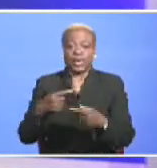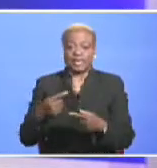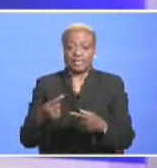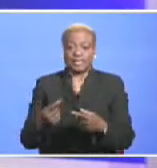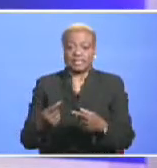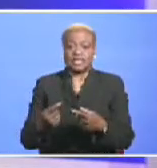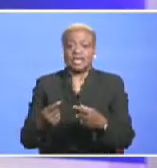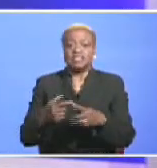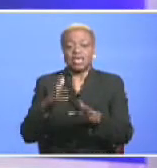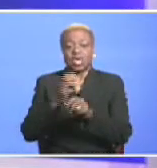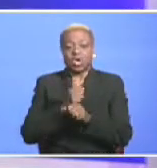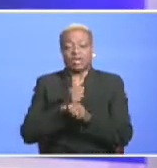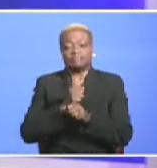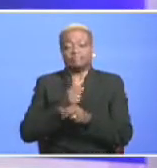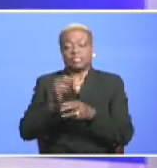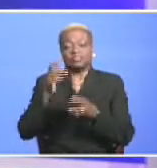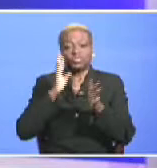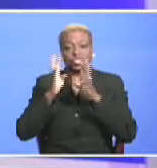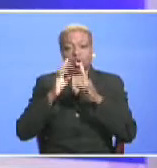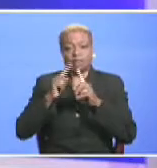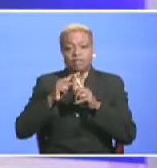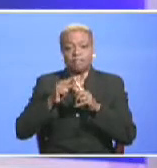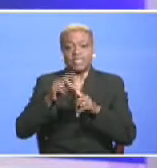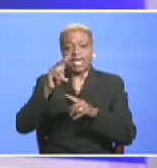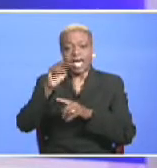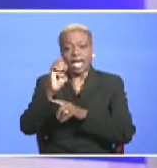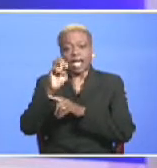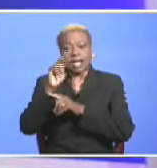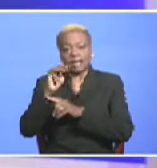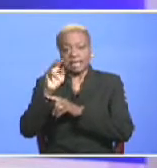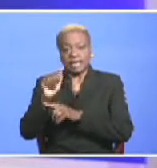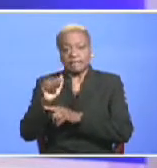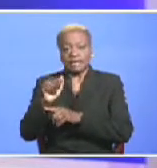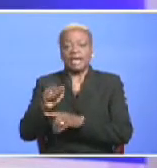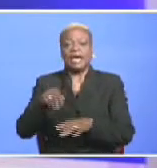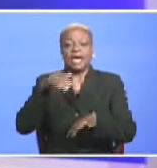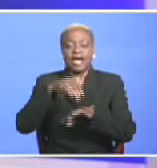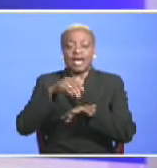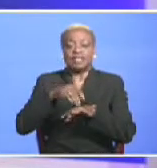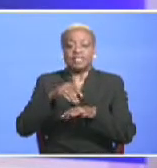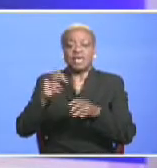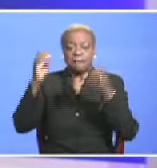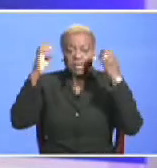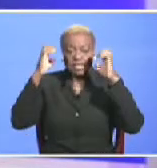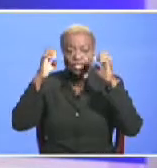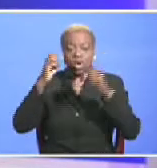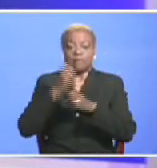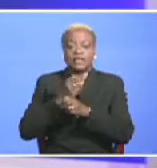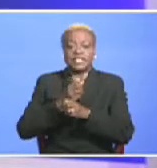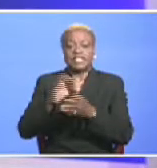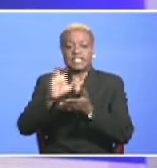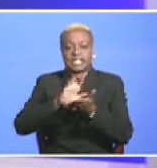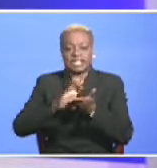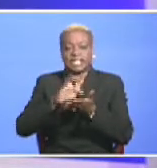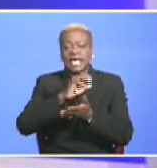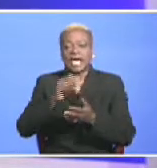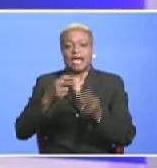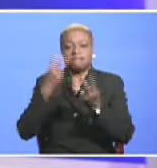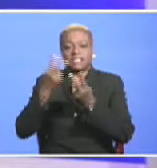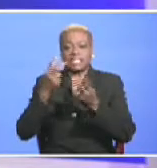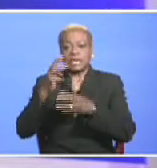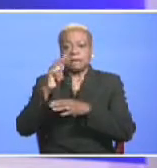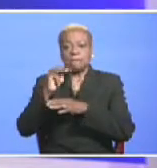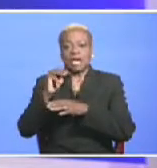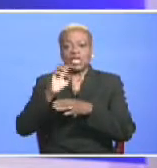briefing from the National Emergency Management Agency team at the Emergency Operations Center and visited the settlements of Marsh Harbor